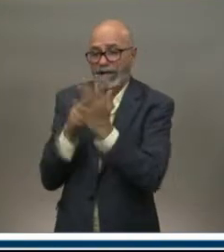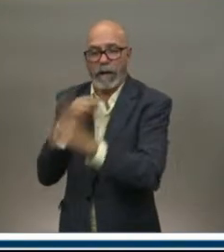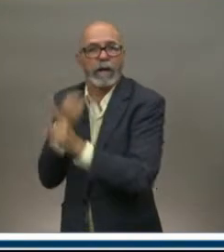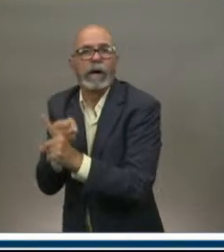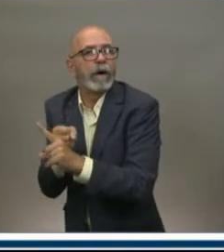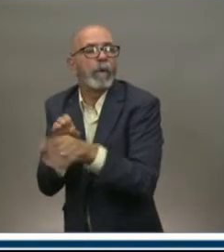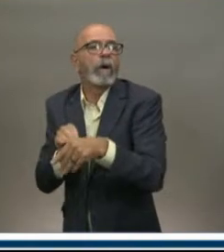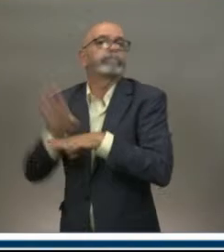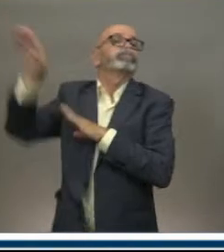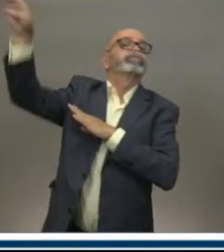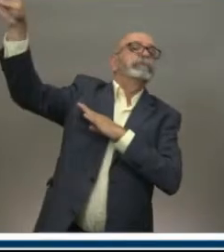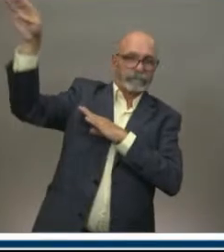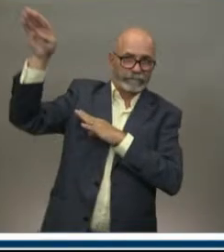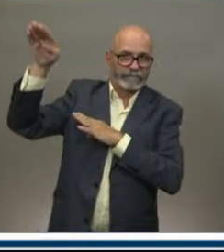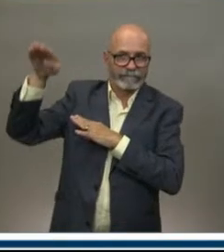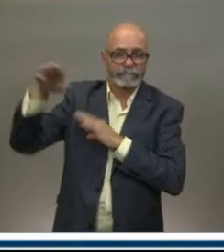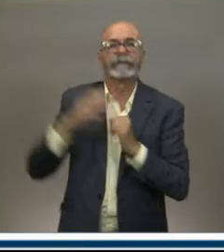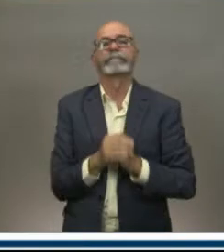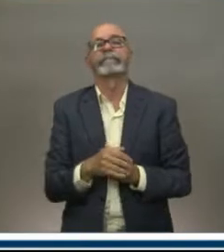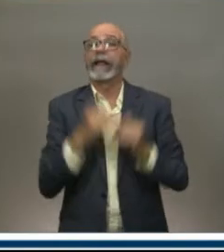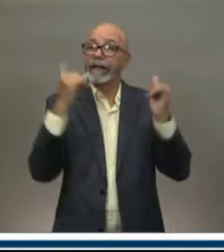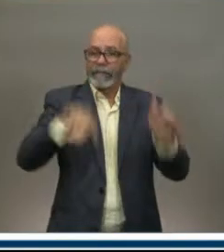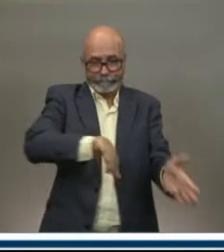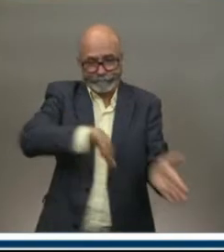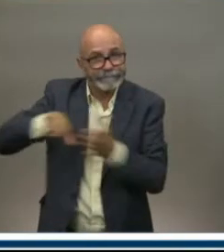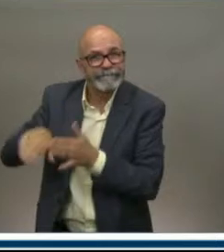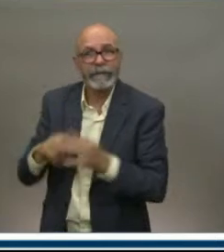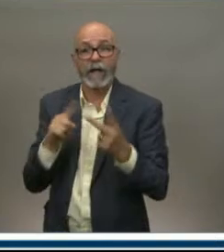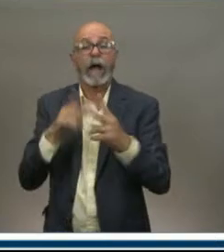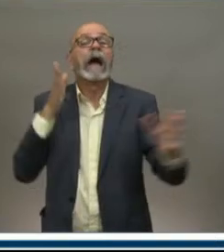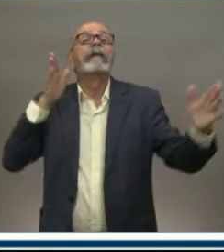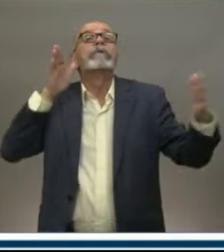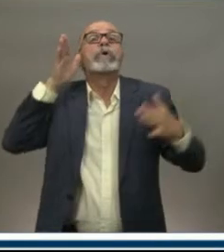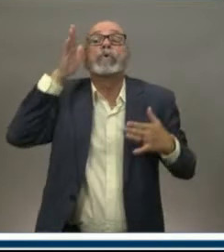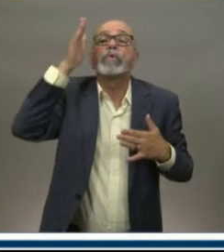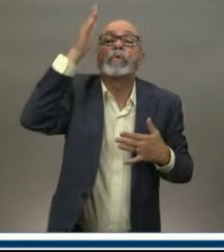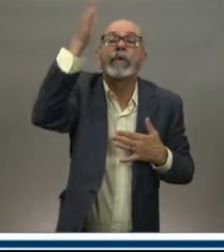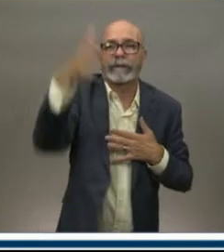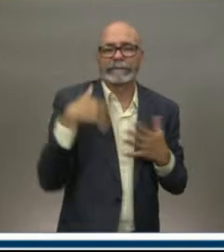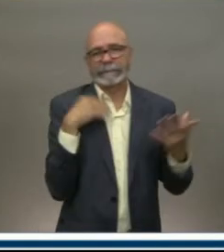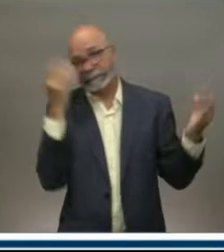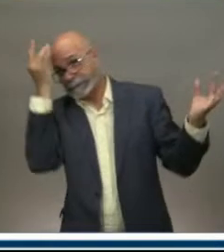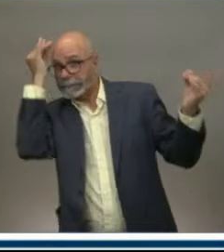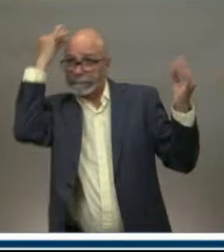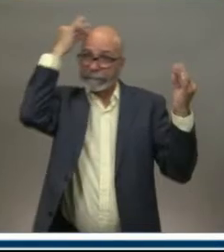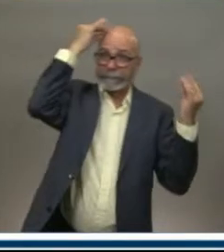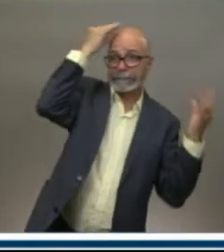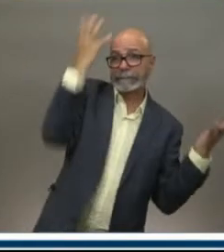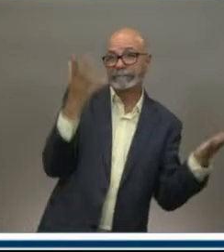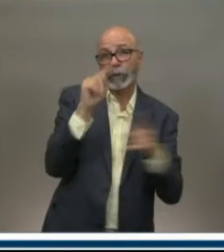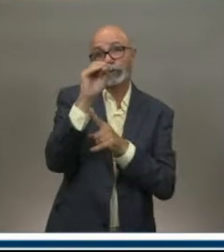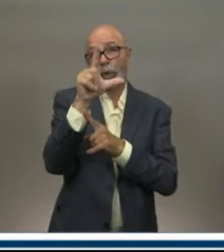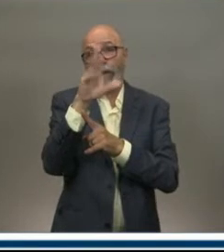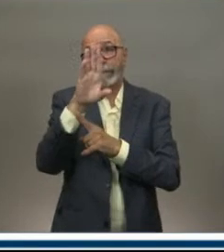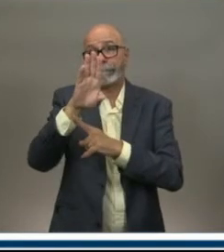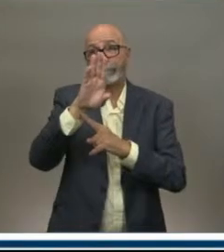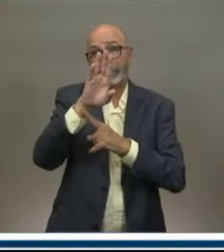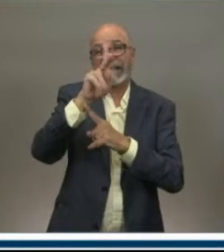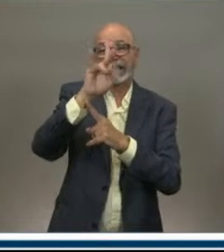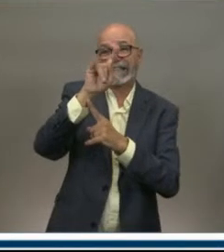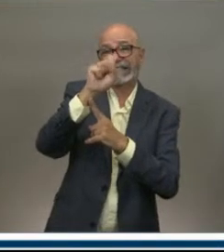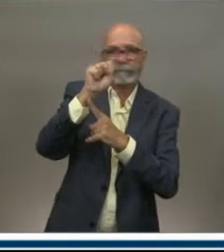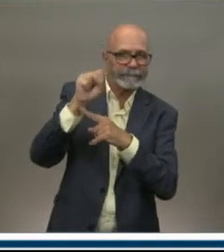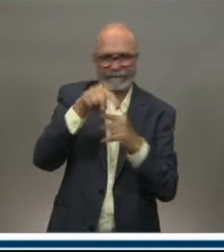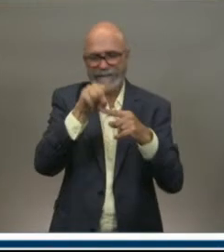that will get underway as quickly as possible is to build upon that toolkit to develop a robust IPAC program for the long-term